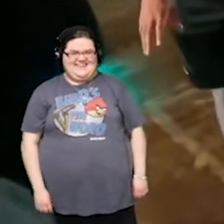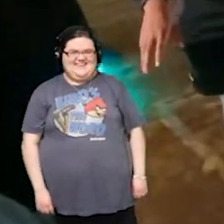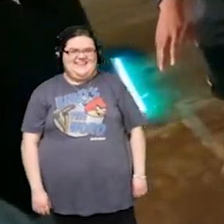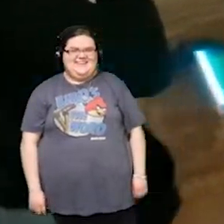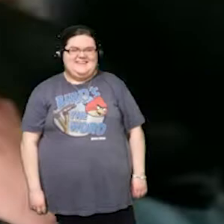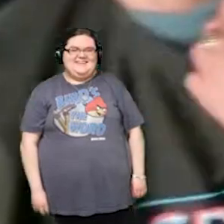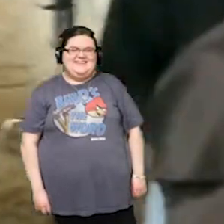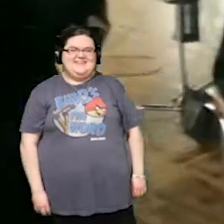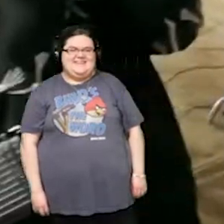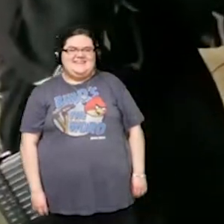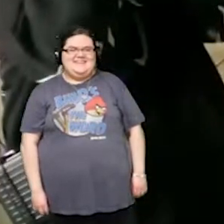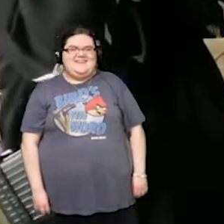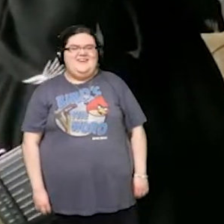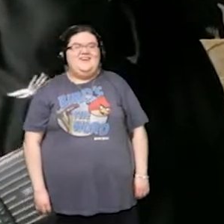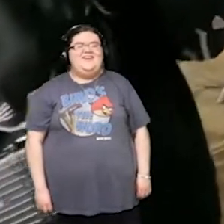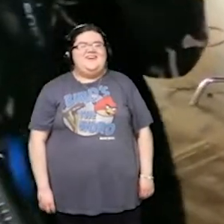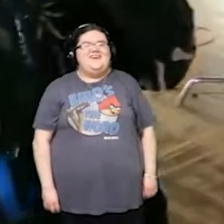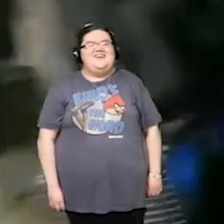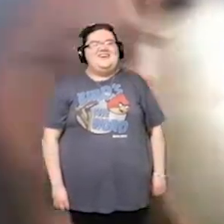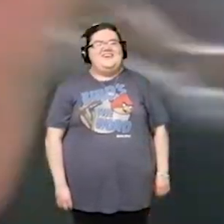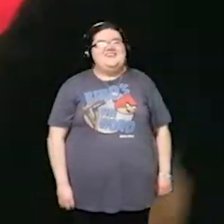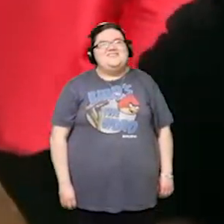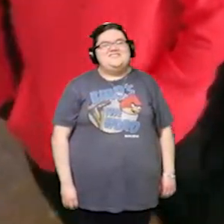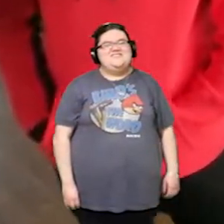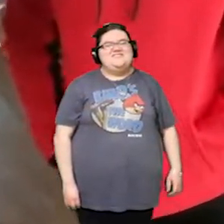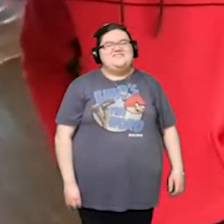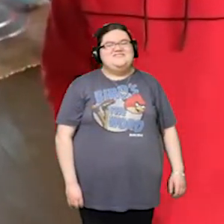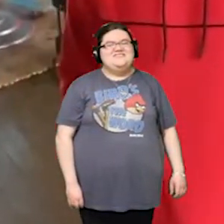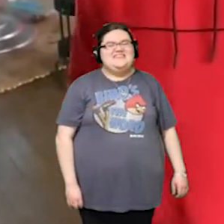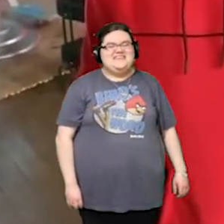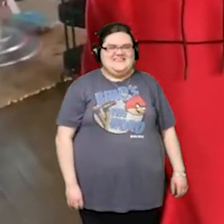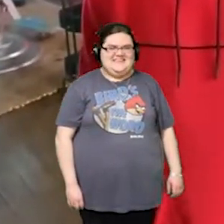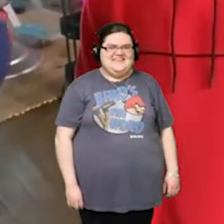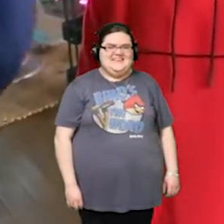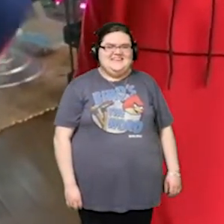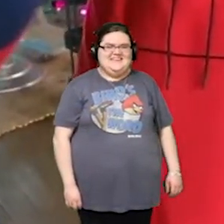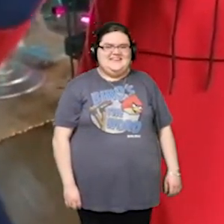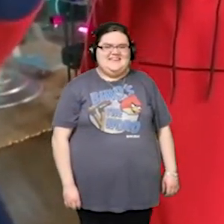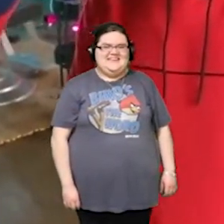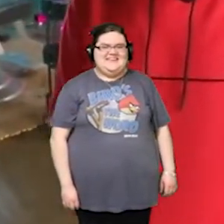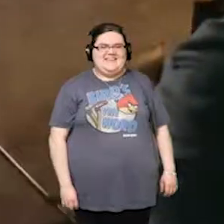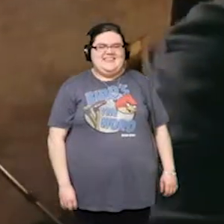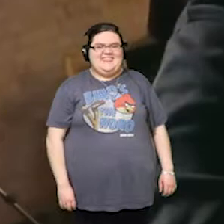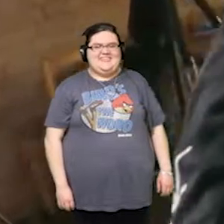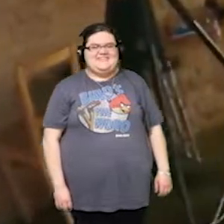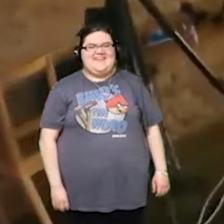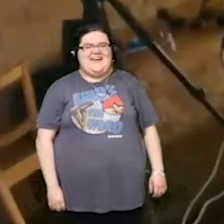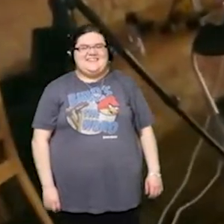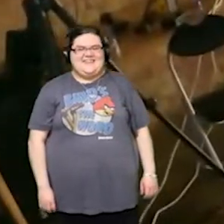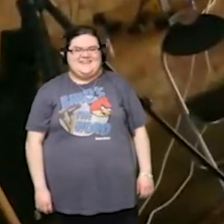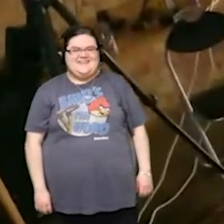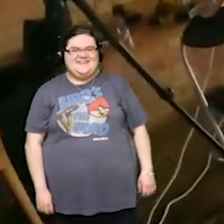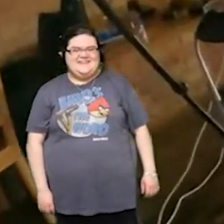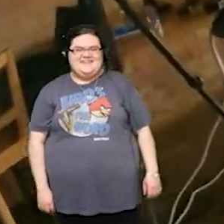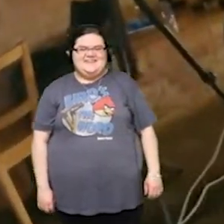I fixed it. At least I'm not that. Boy. Hey, Charlie. How have I come out the worst out of all of this? Thanks for the hat, though.